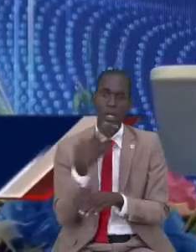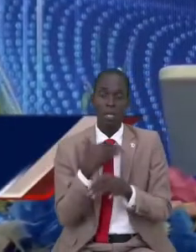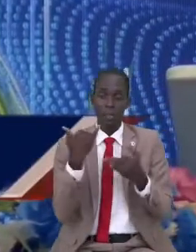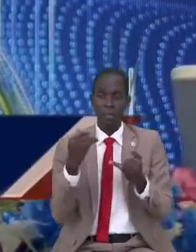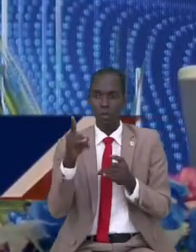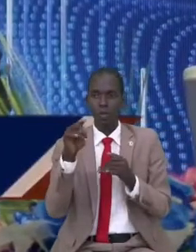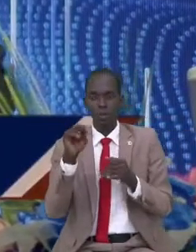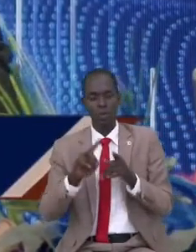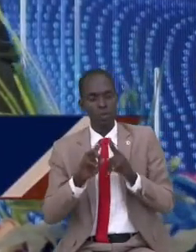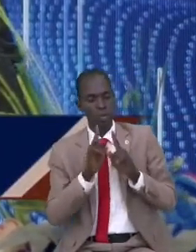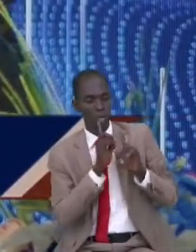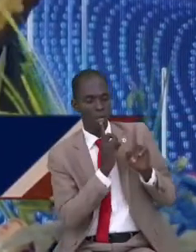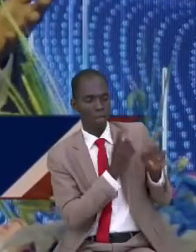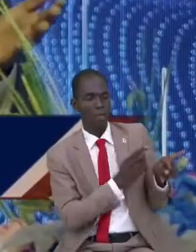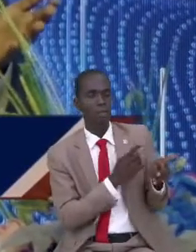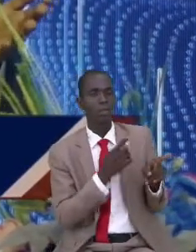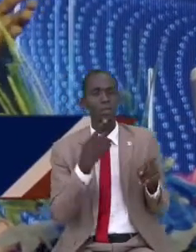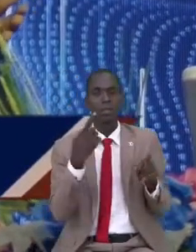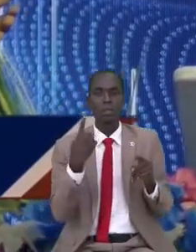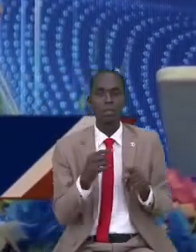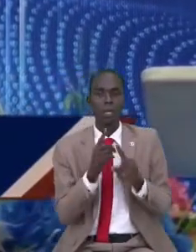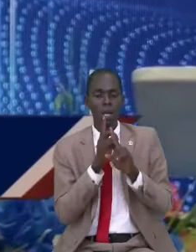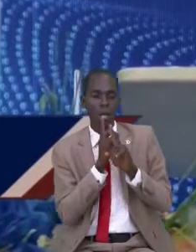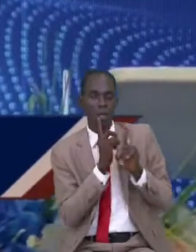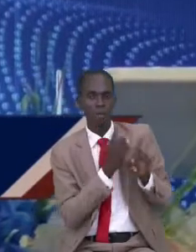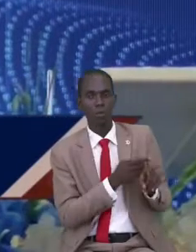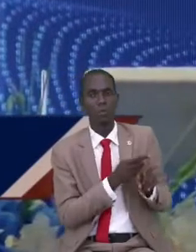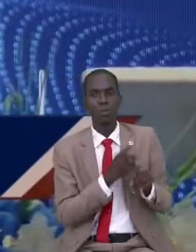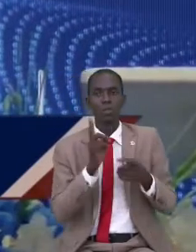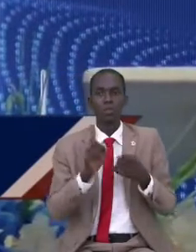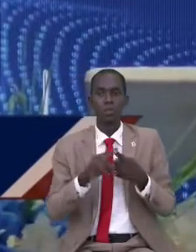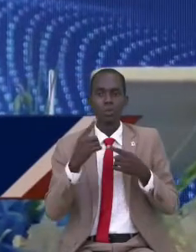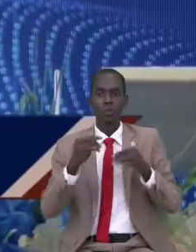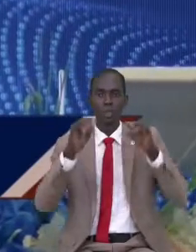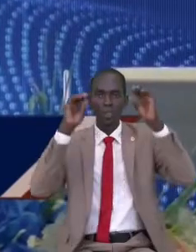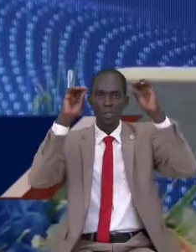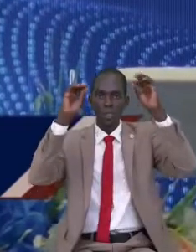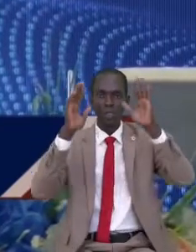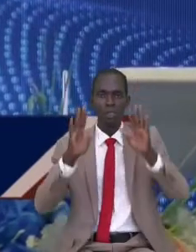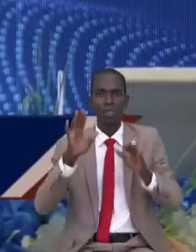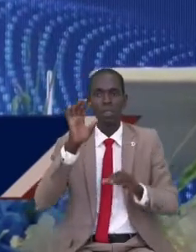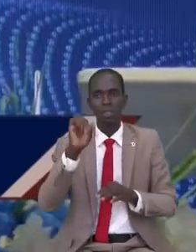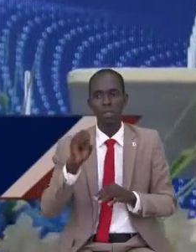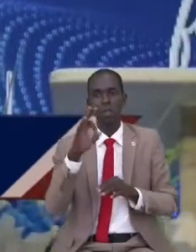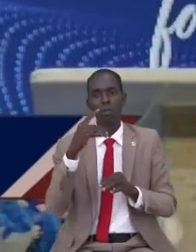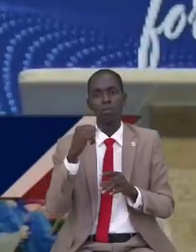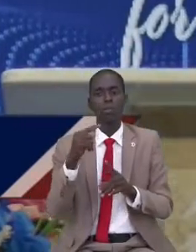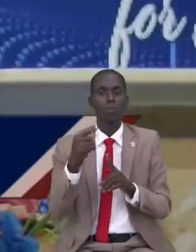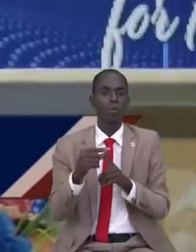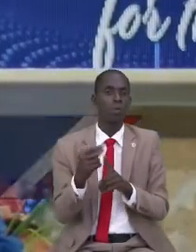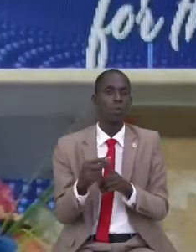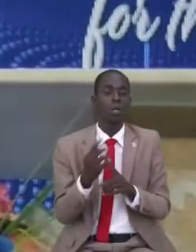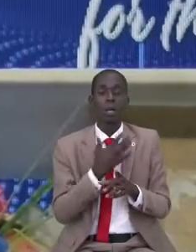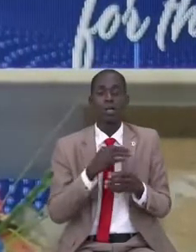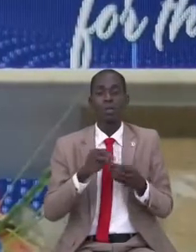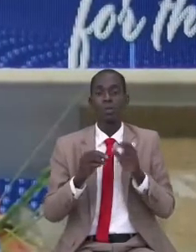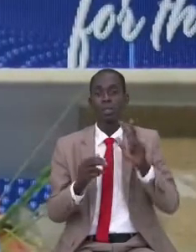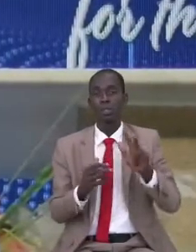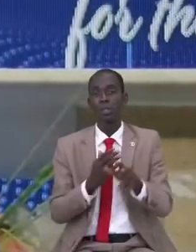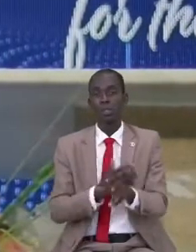to respond. The response to the teachers of the word. And then number three,